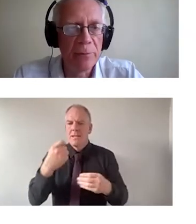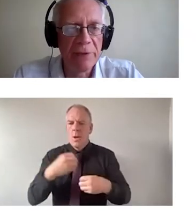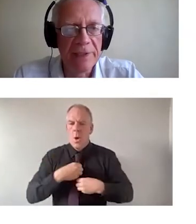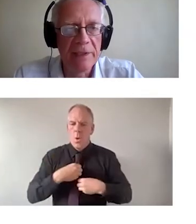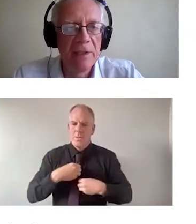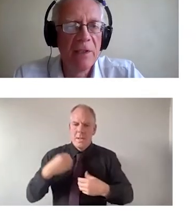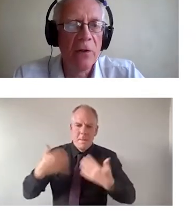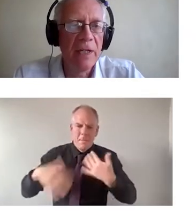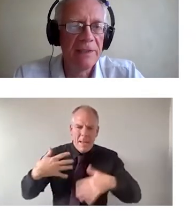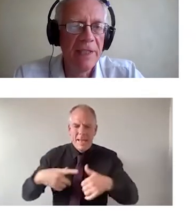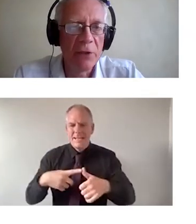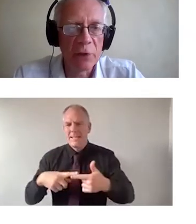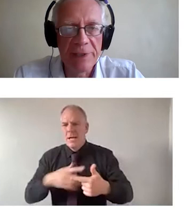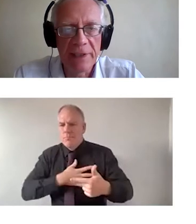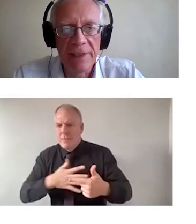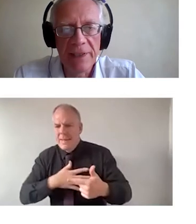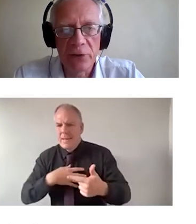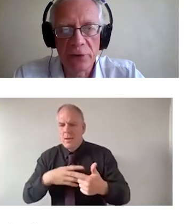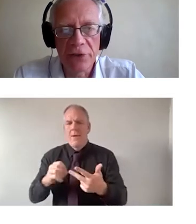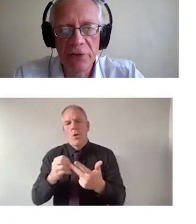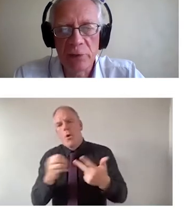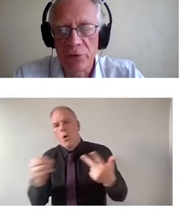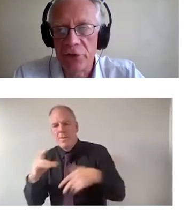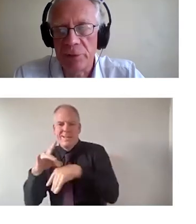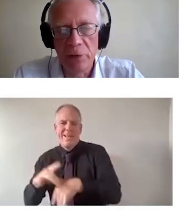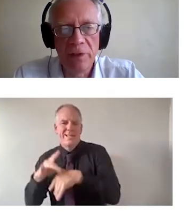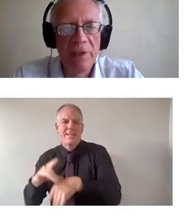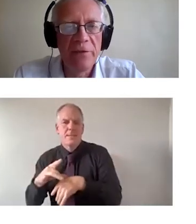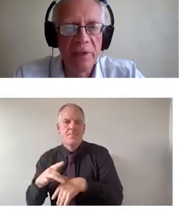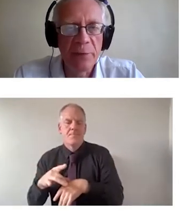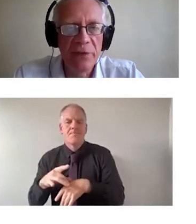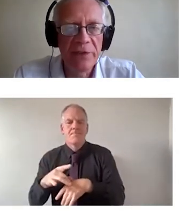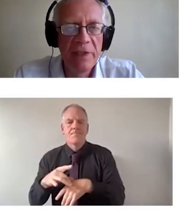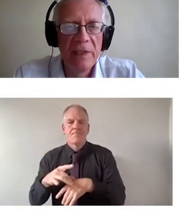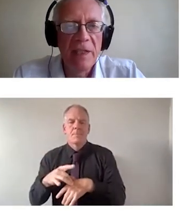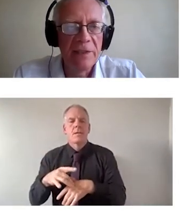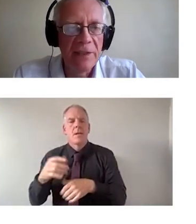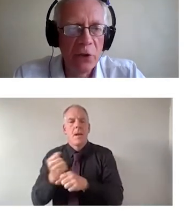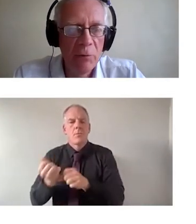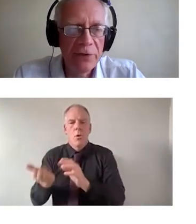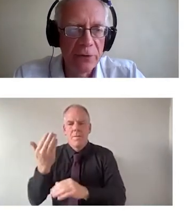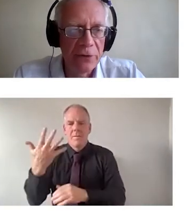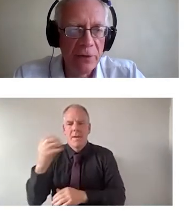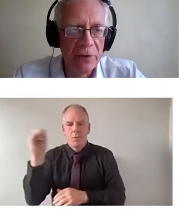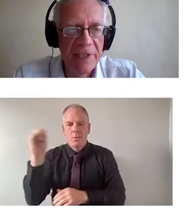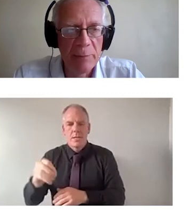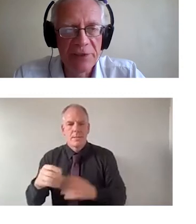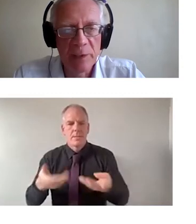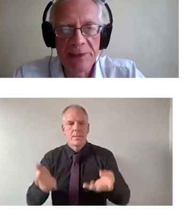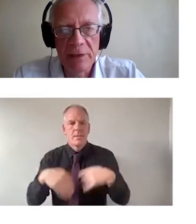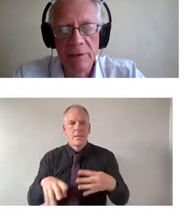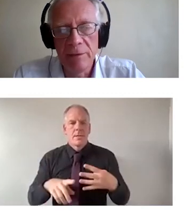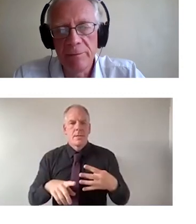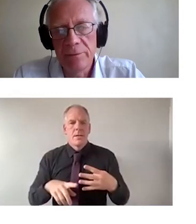pain, breathing, or had any other chronic illness or conditions. It was just above 5%. And the lowest, you know, type